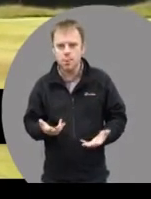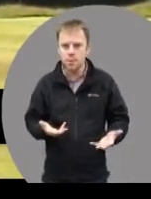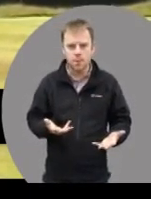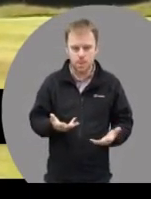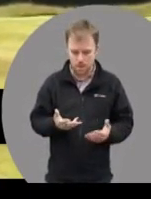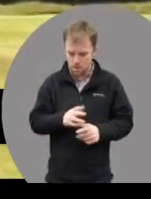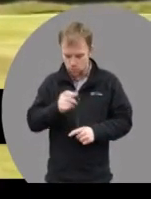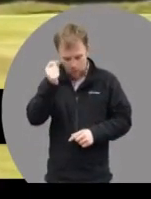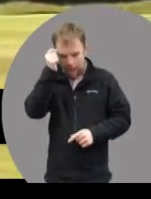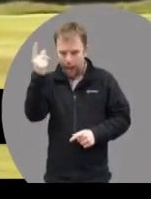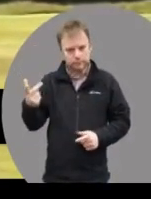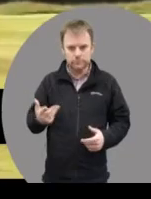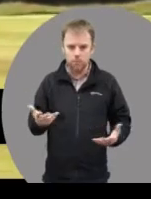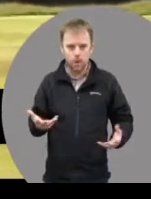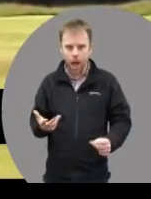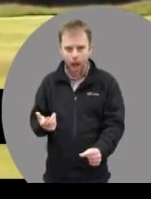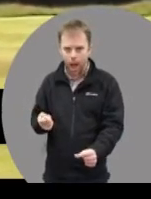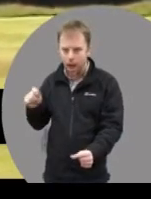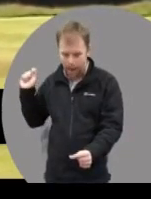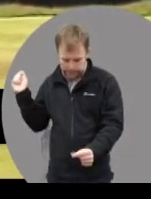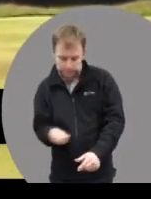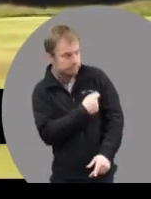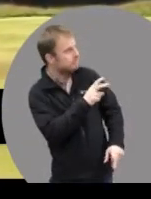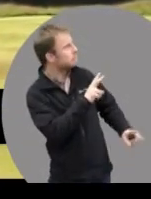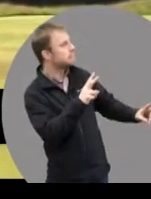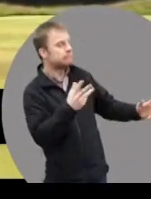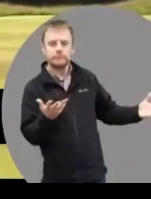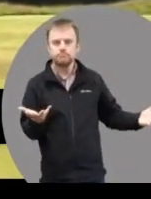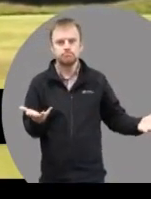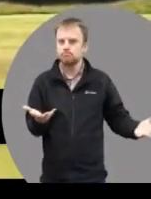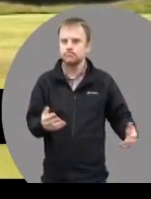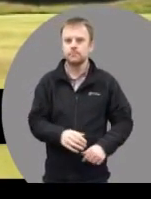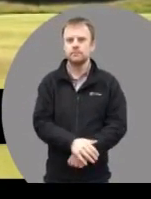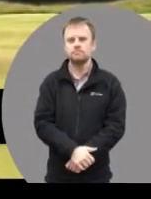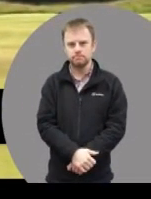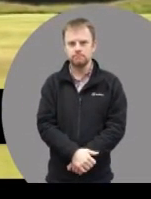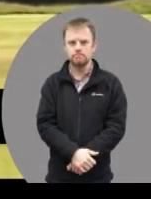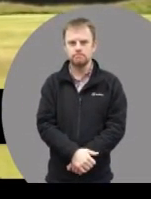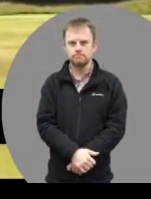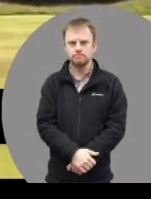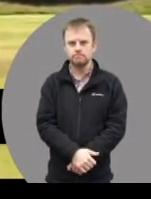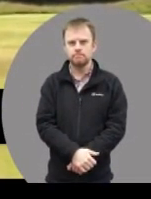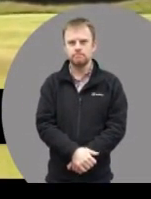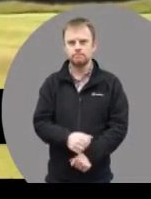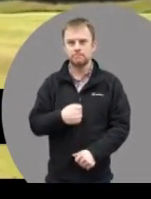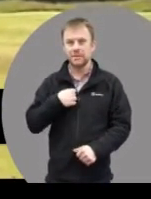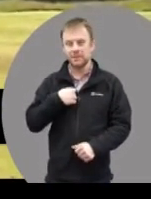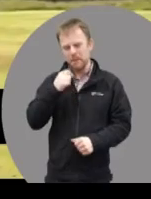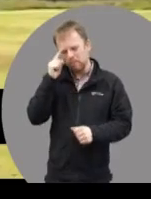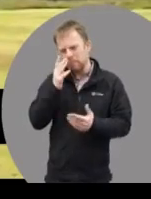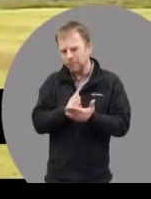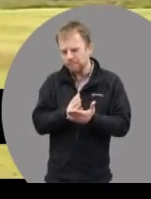Yeah, of course. It's obviously a very strange feeling, not being able to see or hear. I